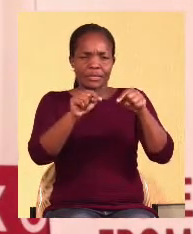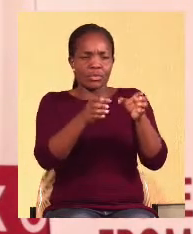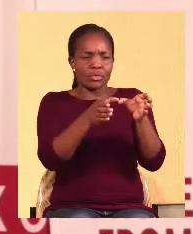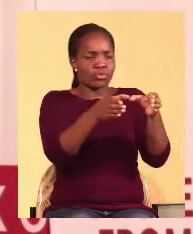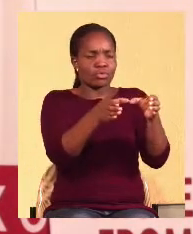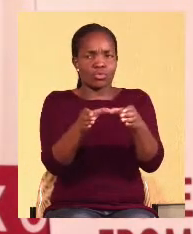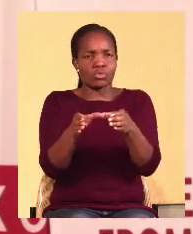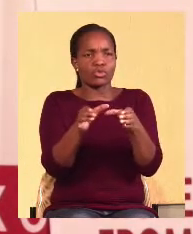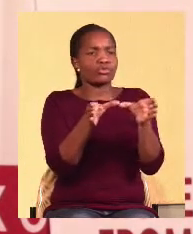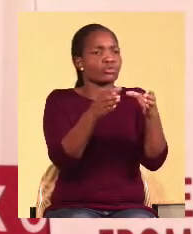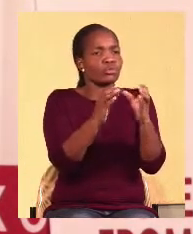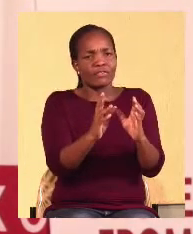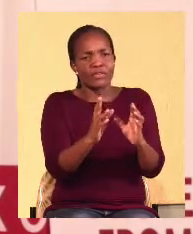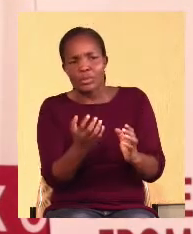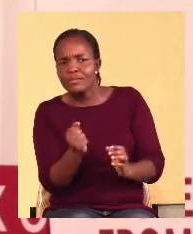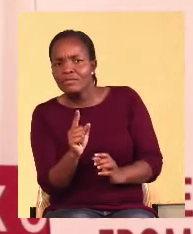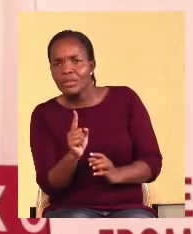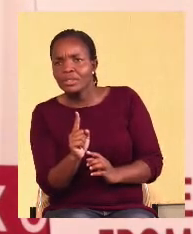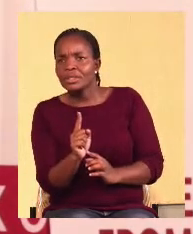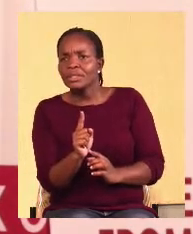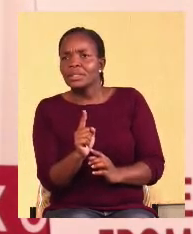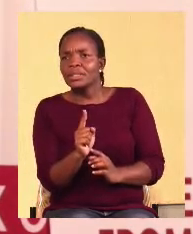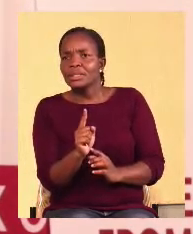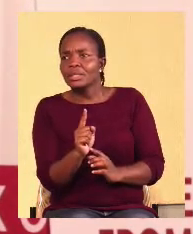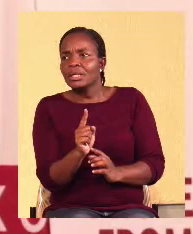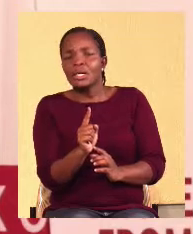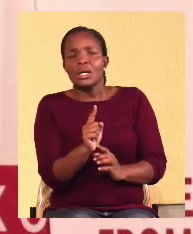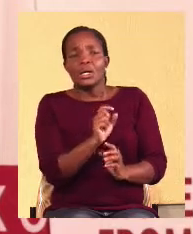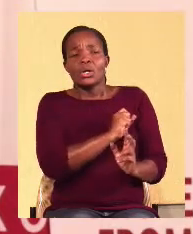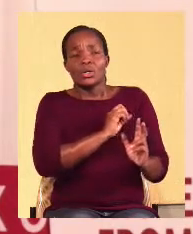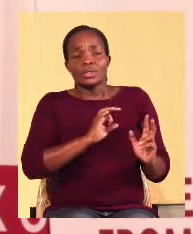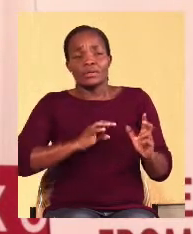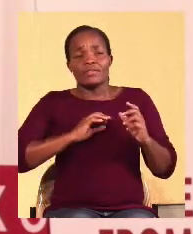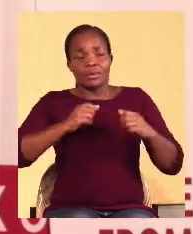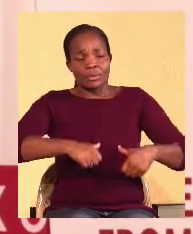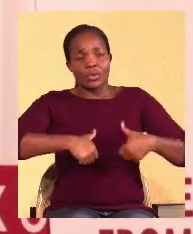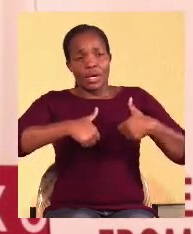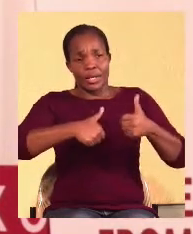This will include the health workers,